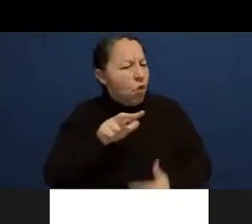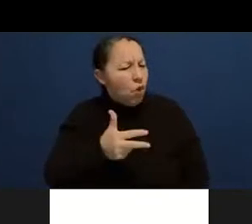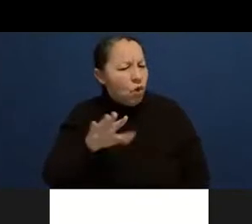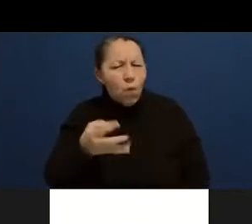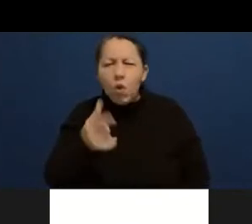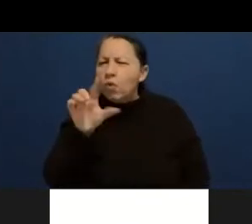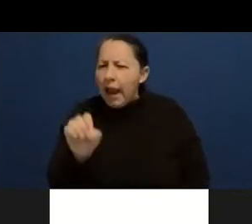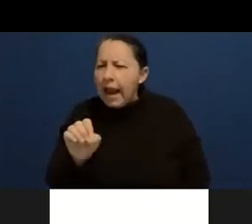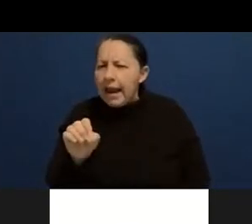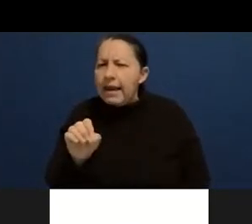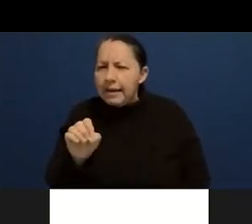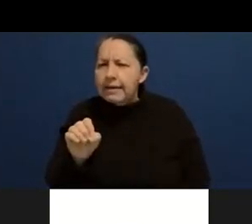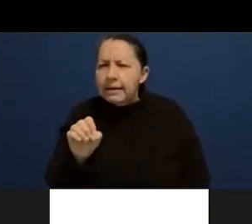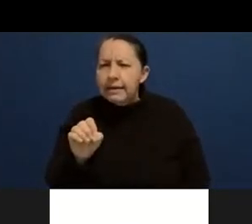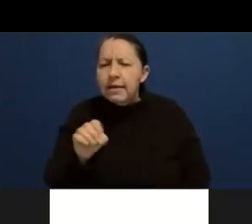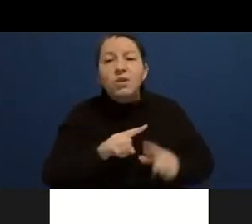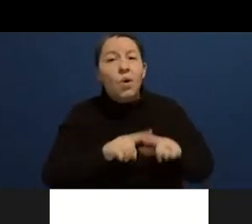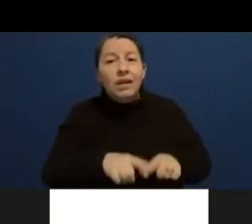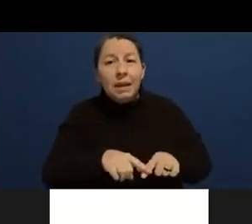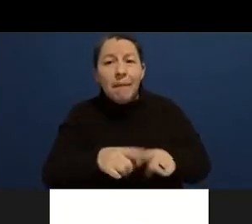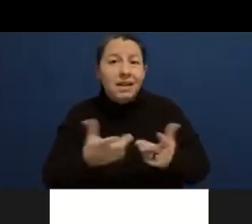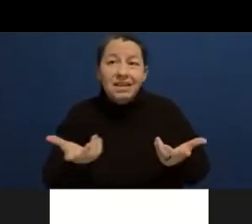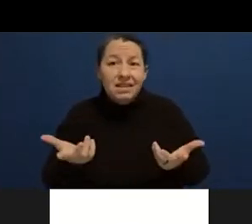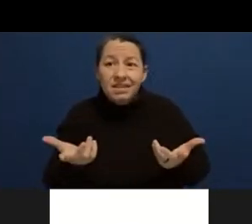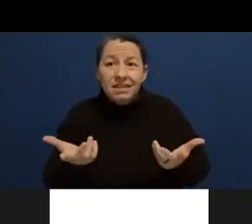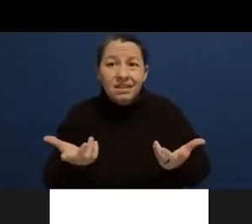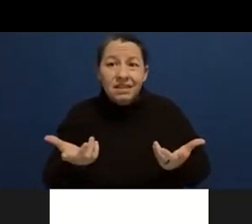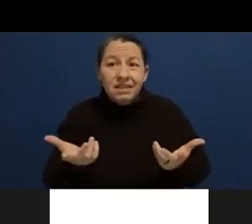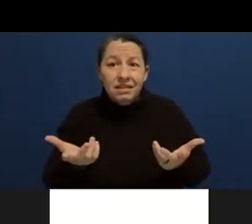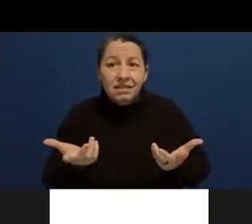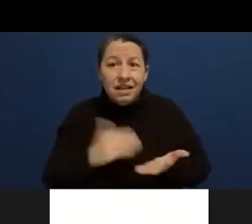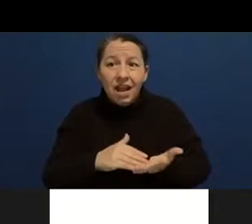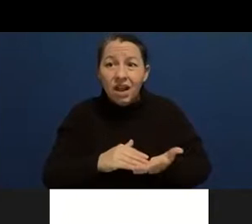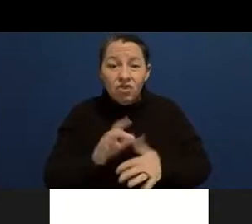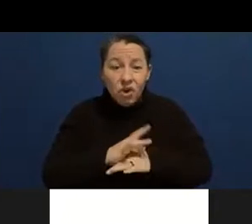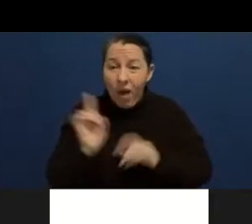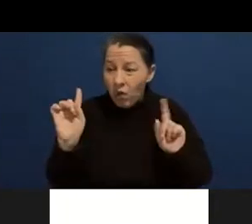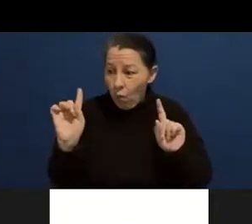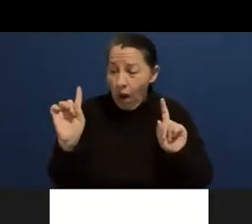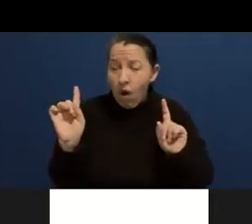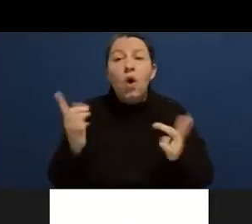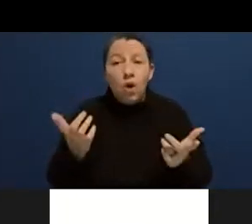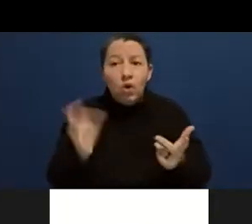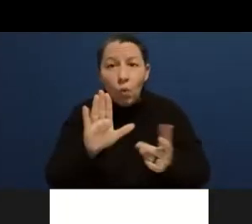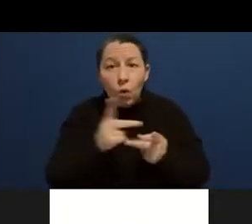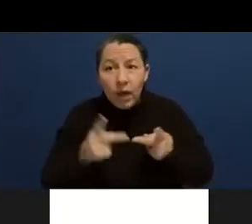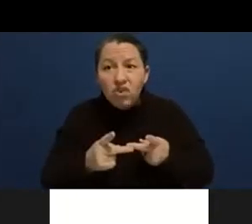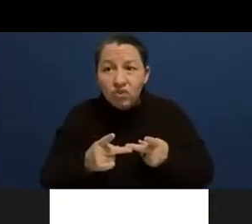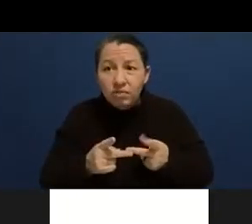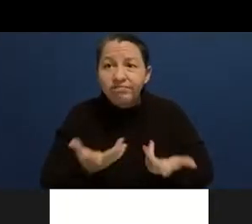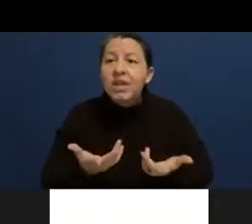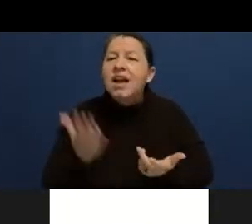grade. And so depending upon where you were at, and I know more coastal communities had